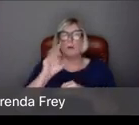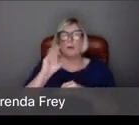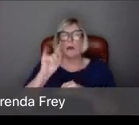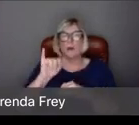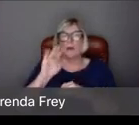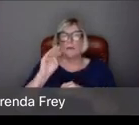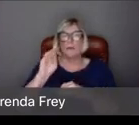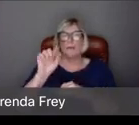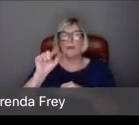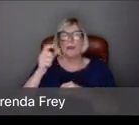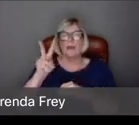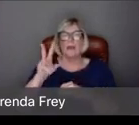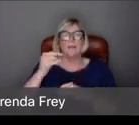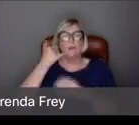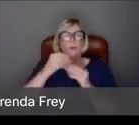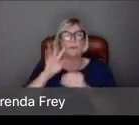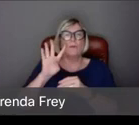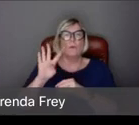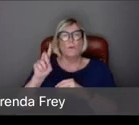consumer@howardcountymd.gov. And I believe the That's it. phone number is